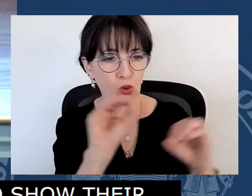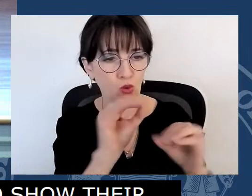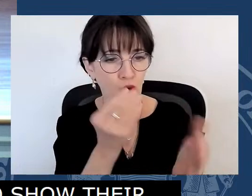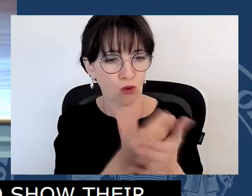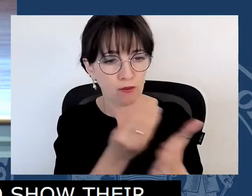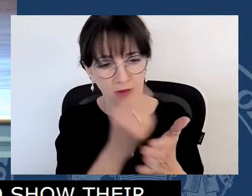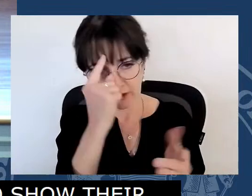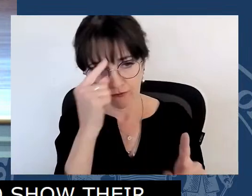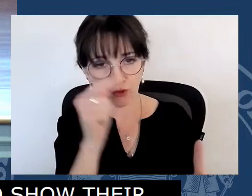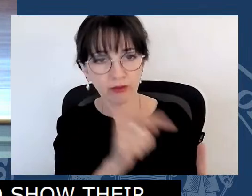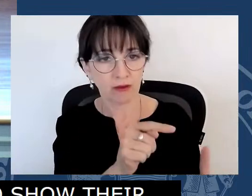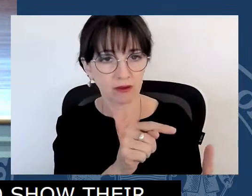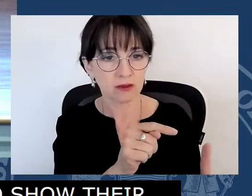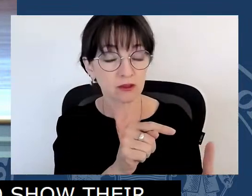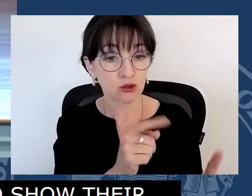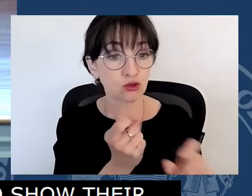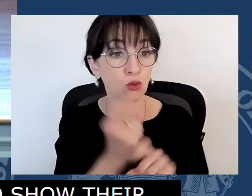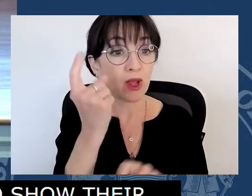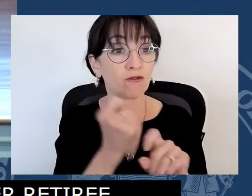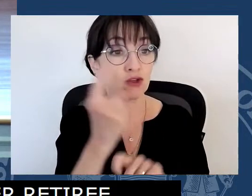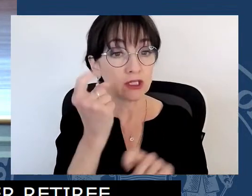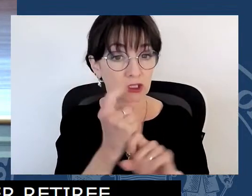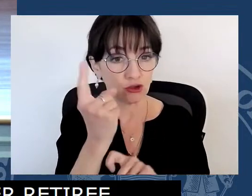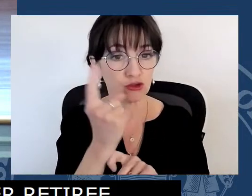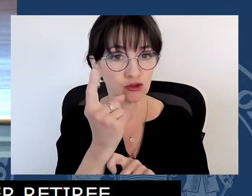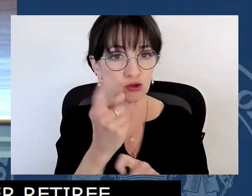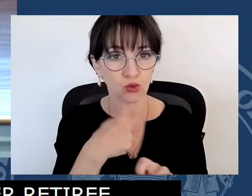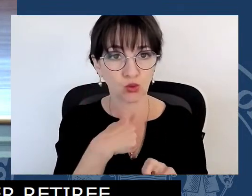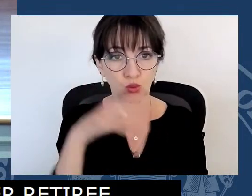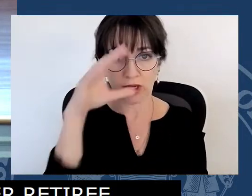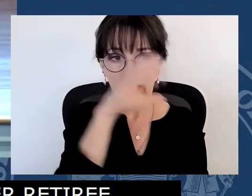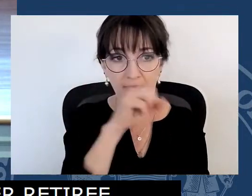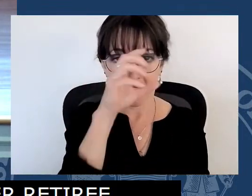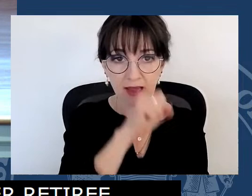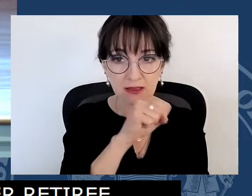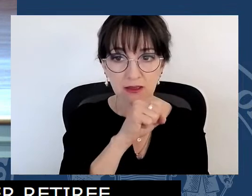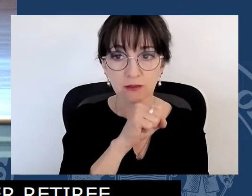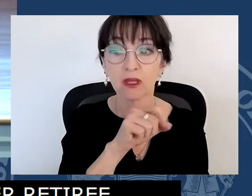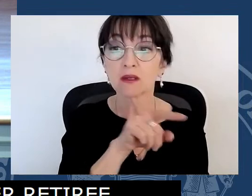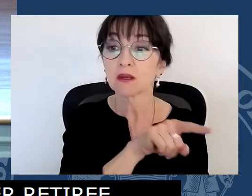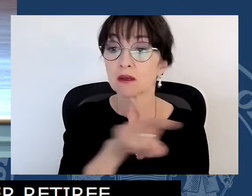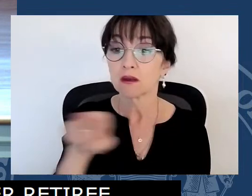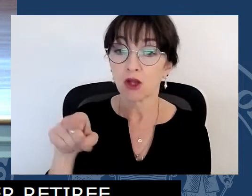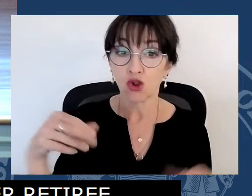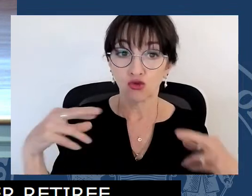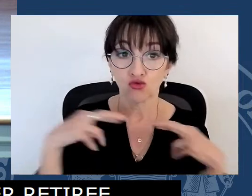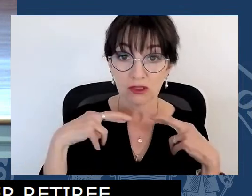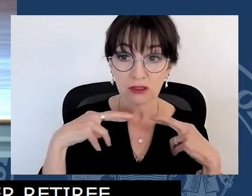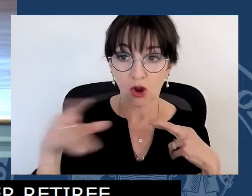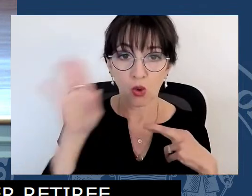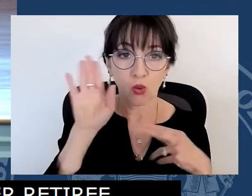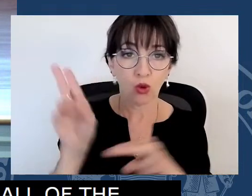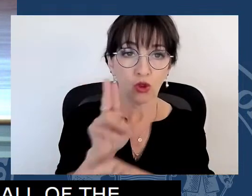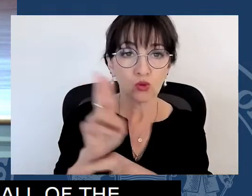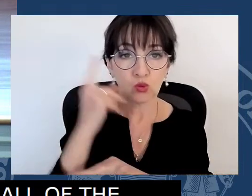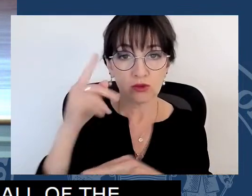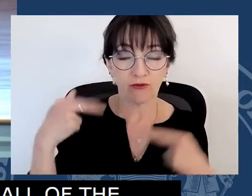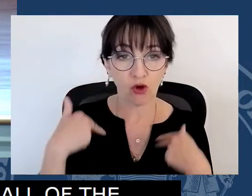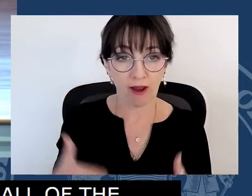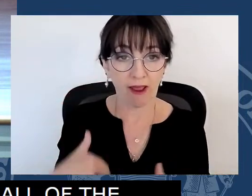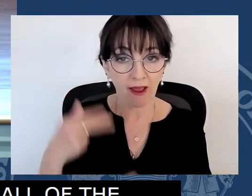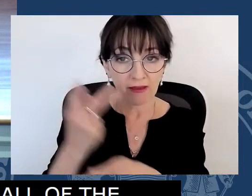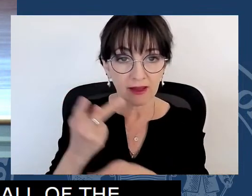year, we estimate what all the retirees are going to spend on health care, and we put that in the budget, the full